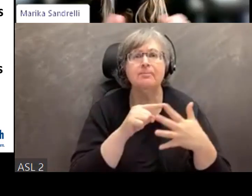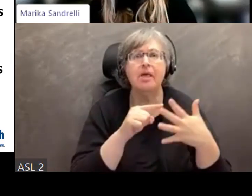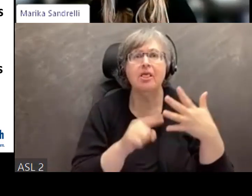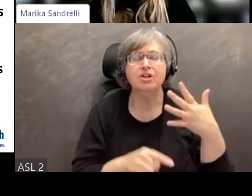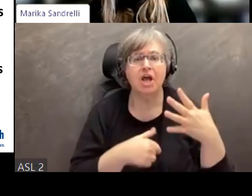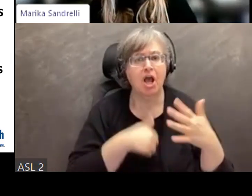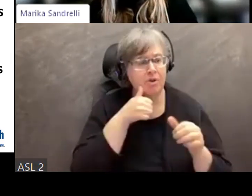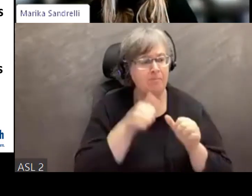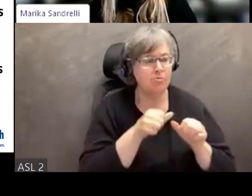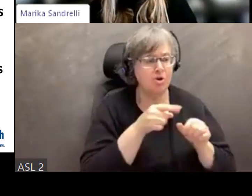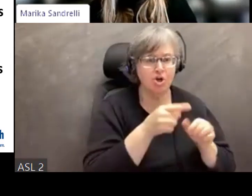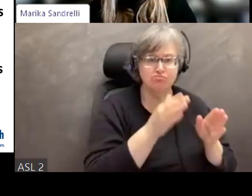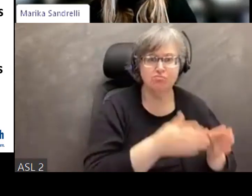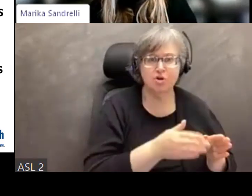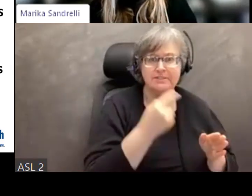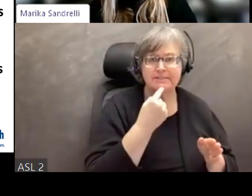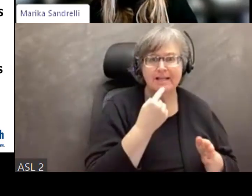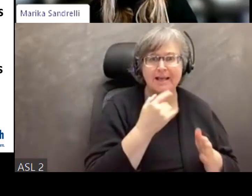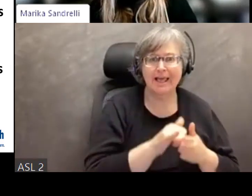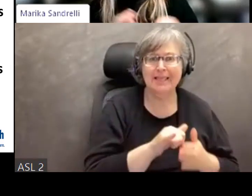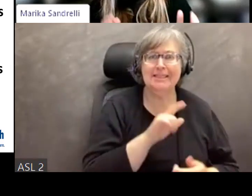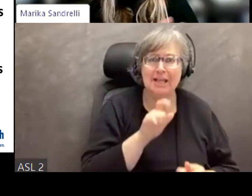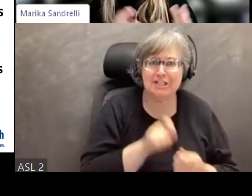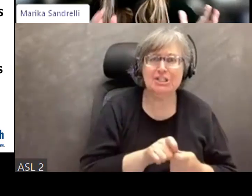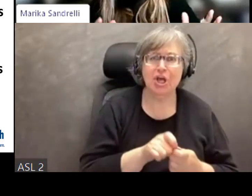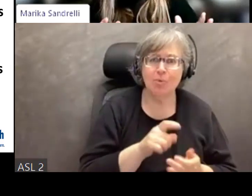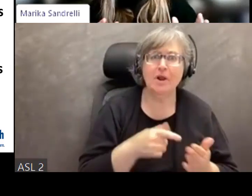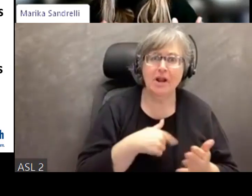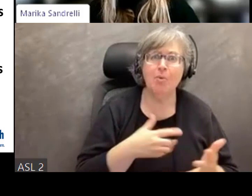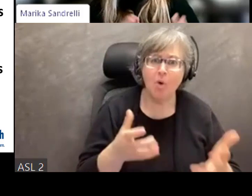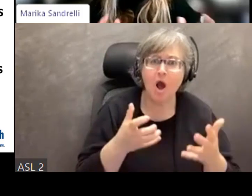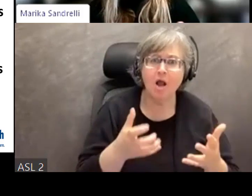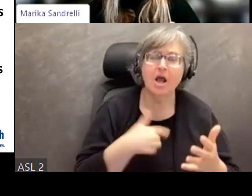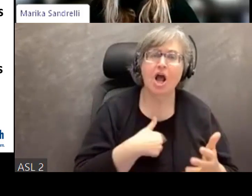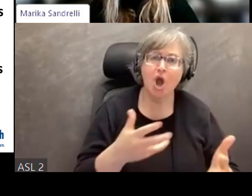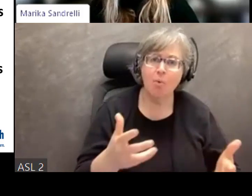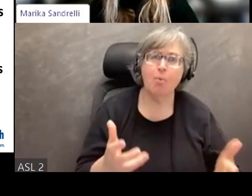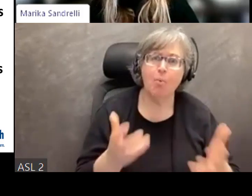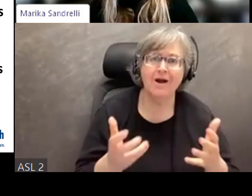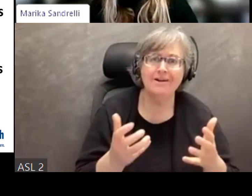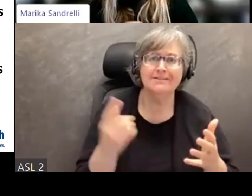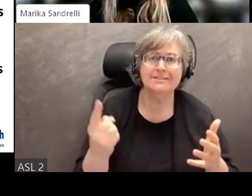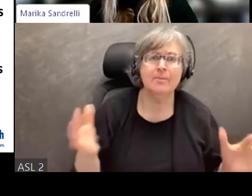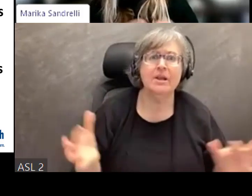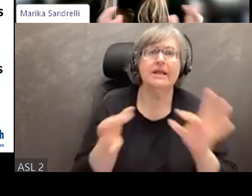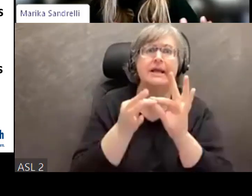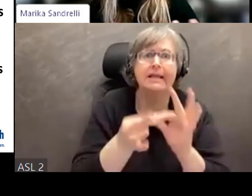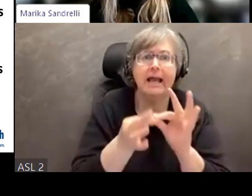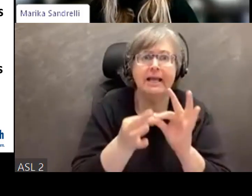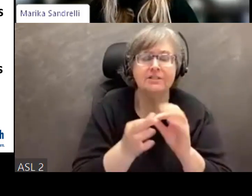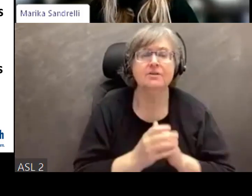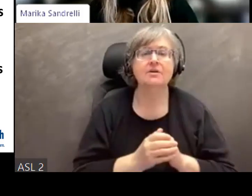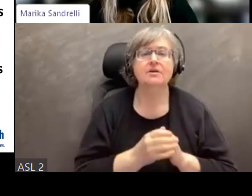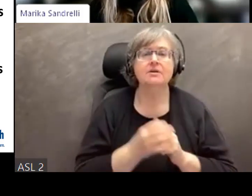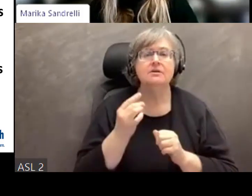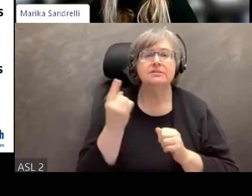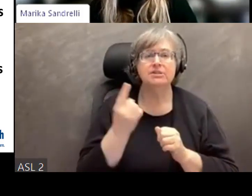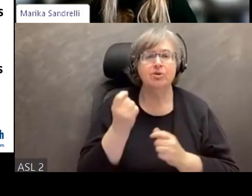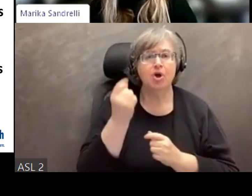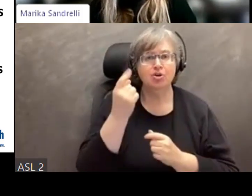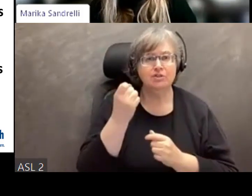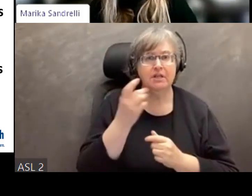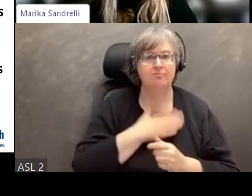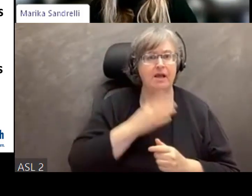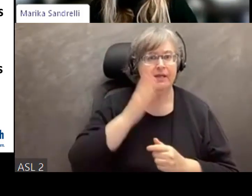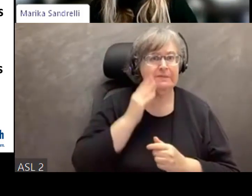many possibilities. I remember her saying, that's exactly what I'm looking for. I'm looking for someone to connect with and someone